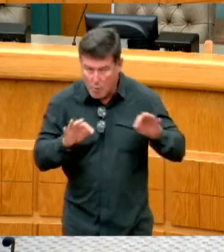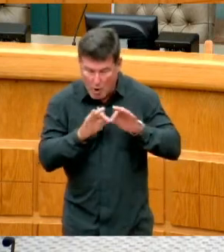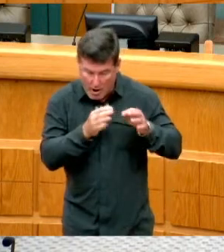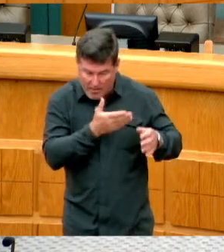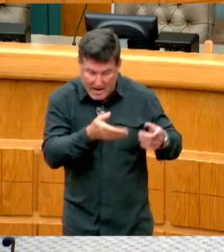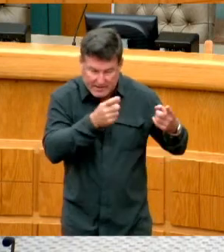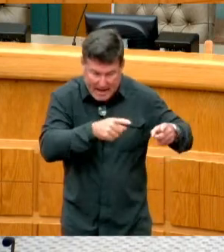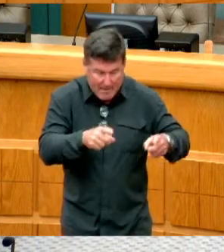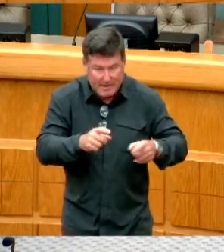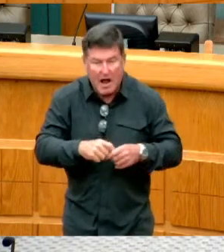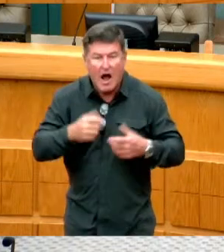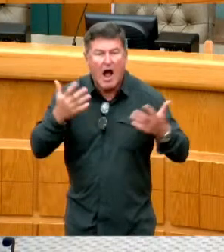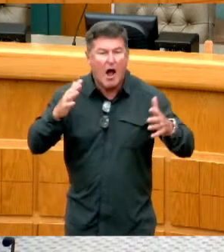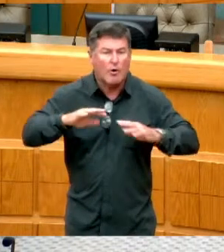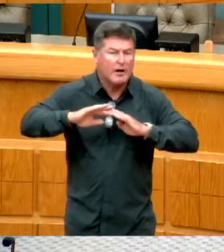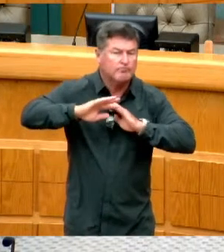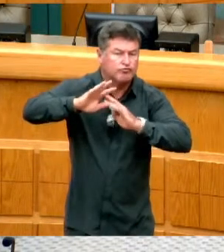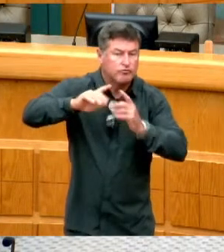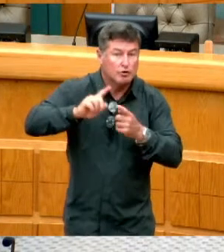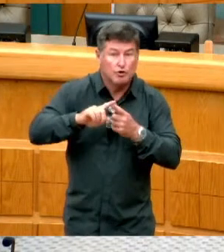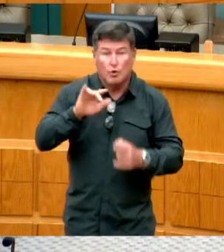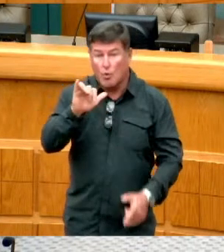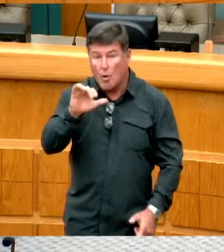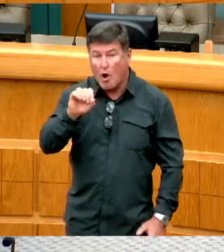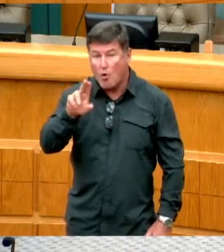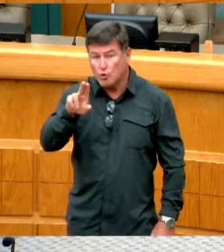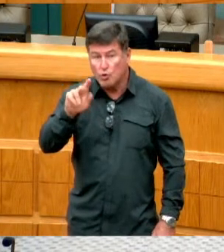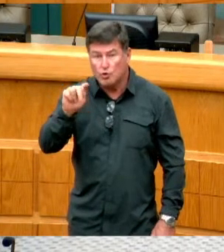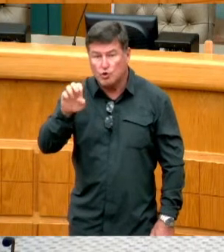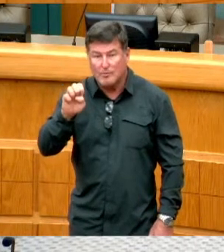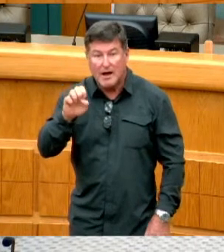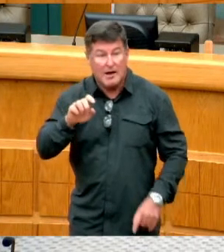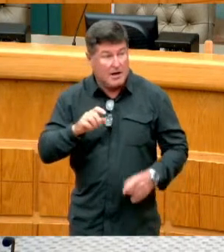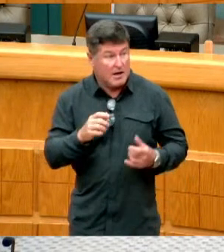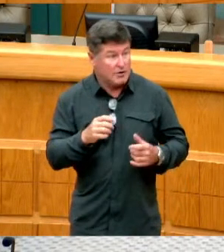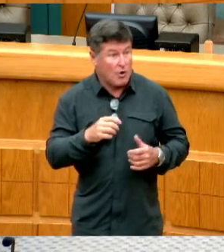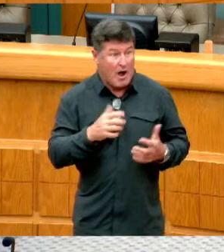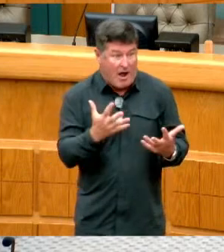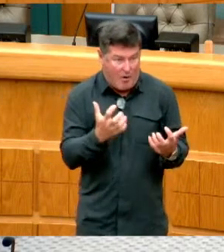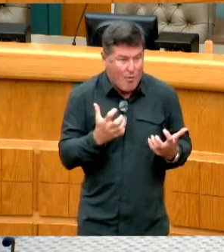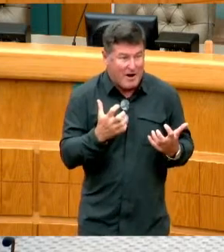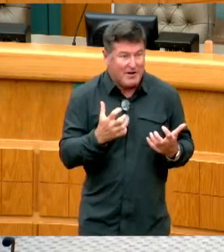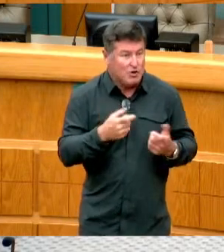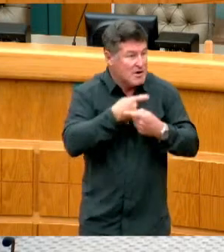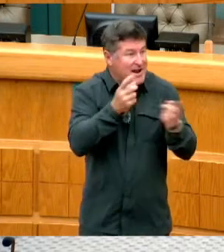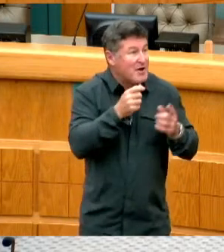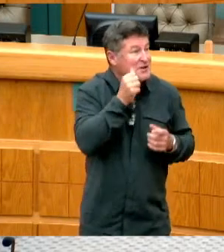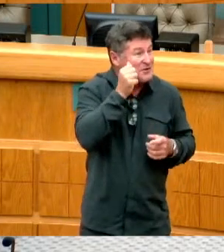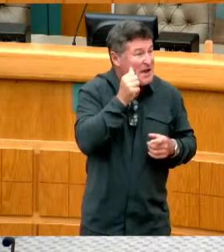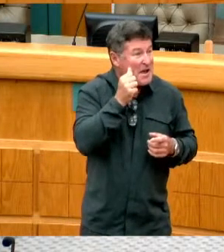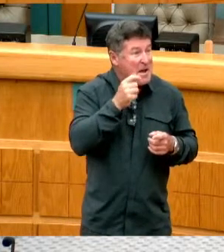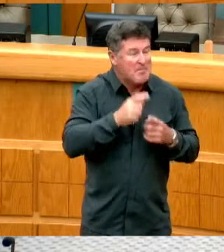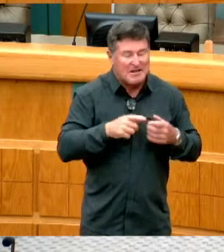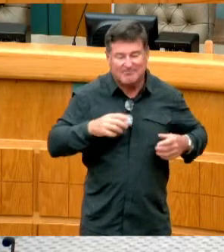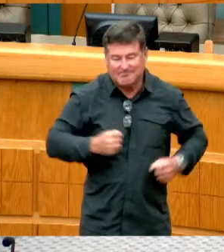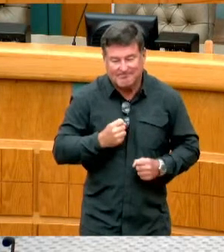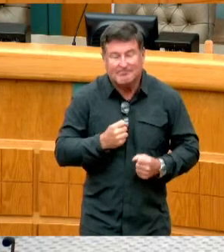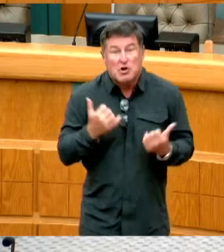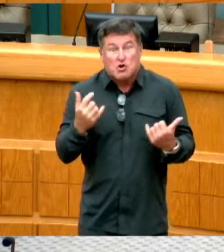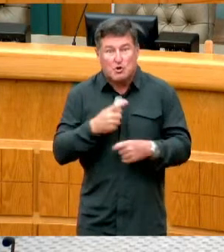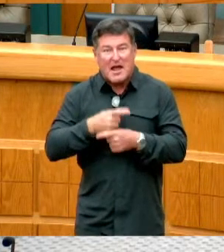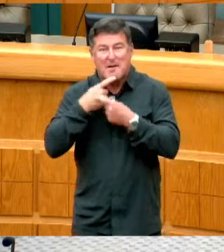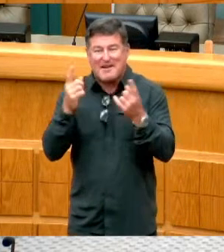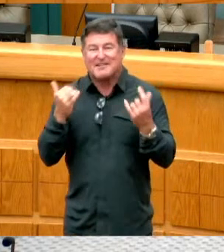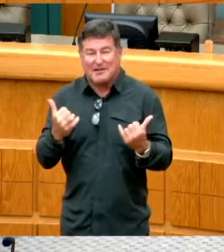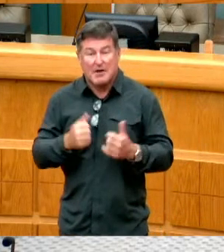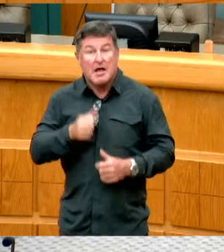YouTube, we didn't have the benefit of having this press briefing, so here goes. Now, yesterday, I spent the day